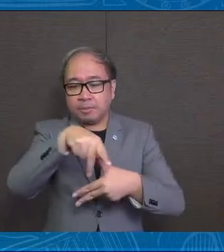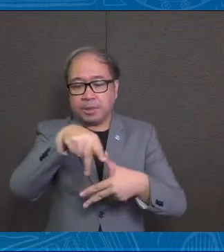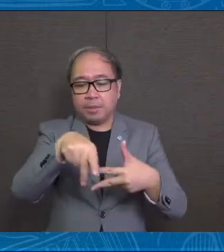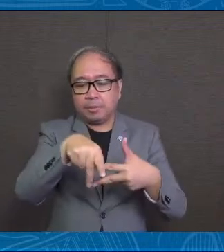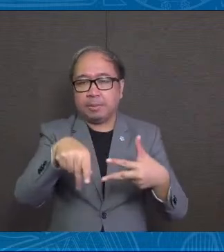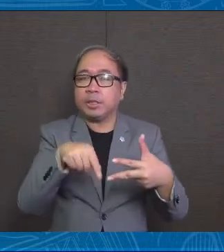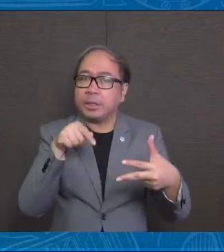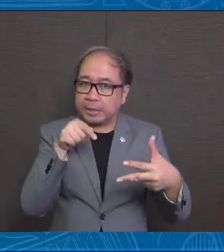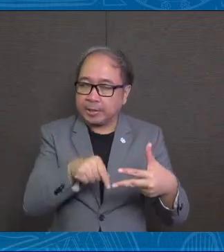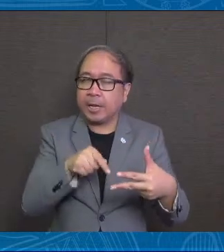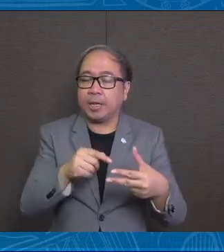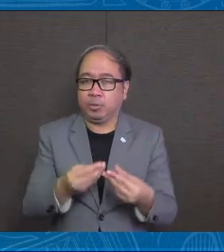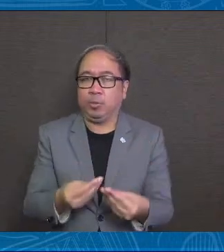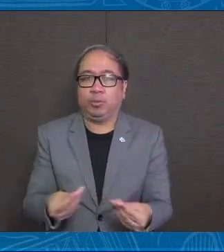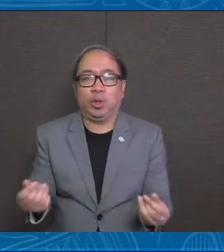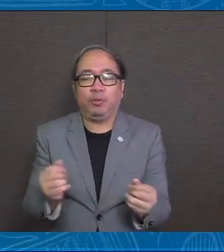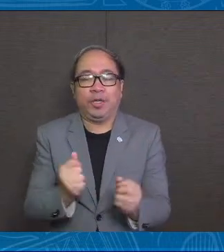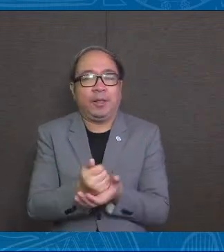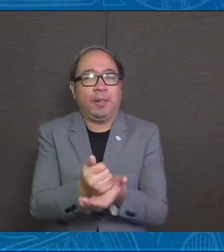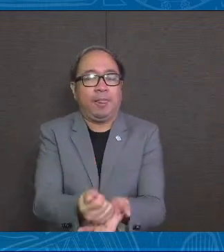you. Thank you.